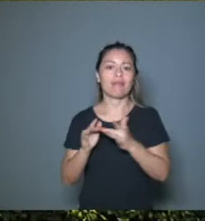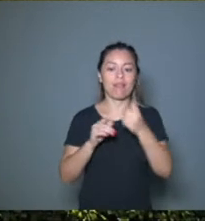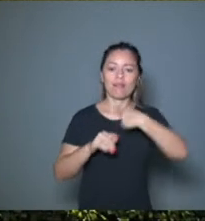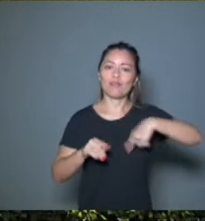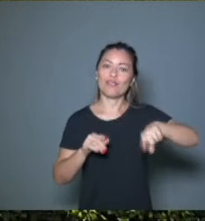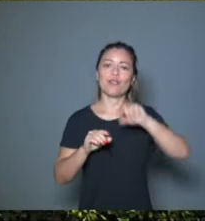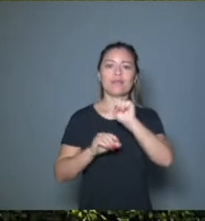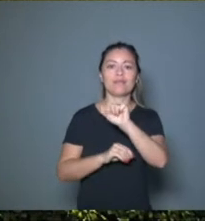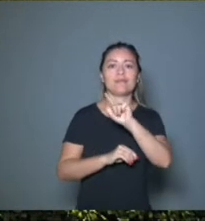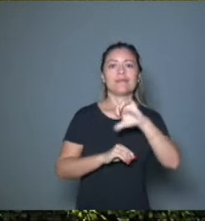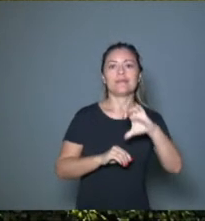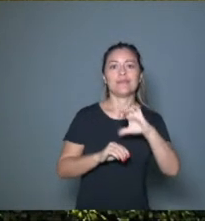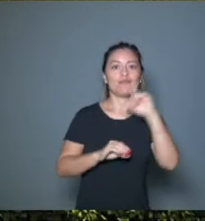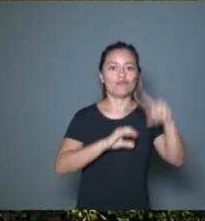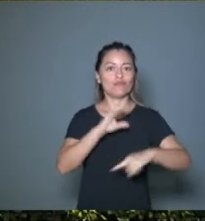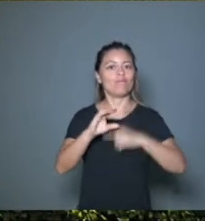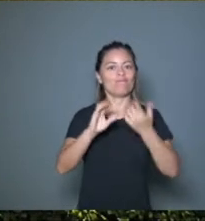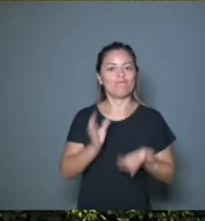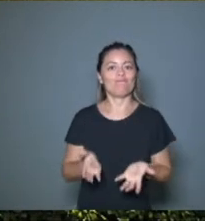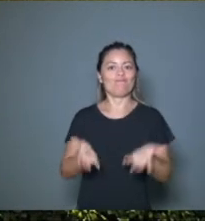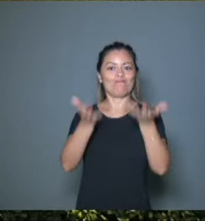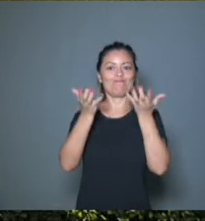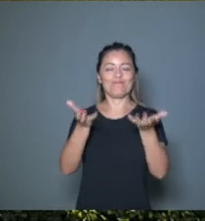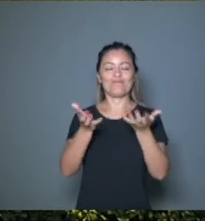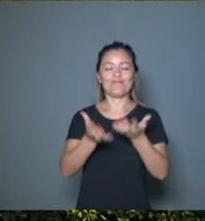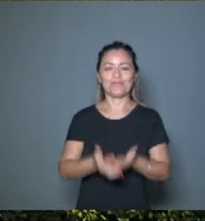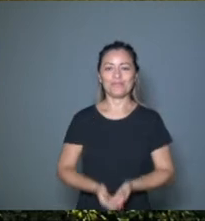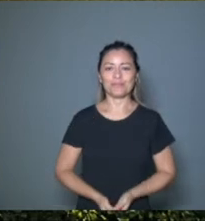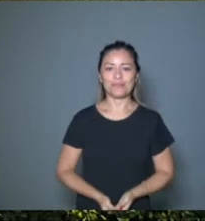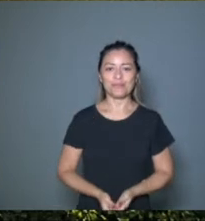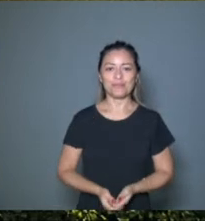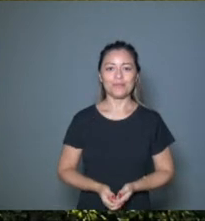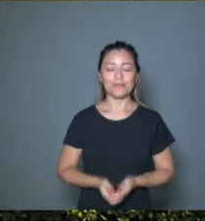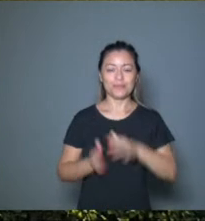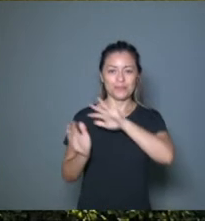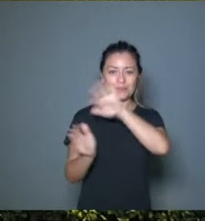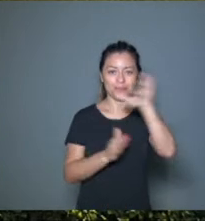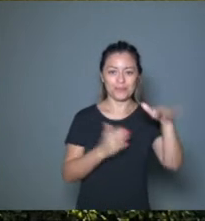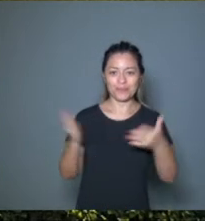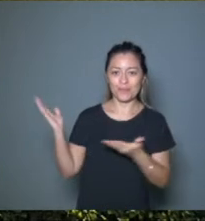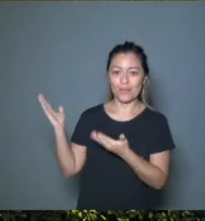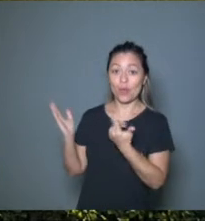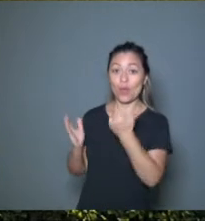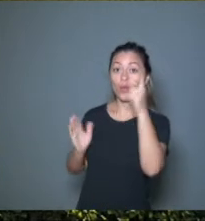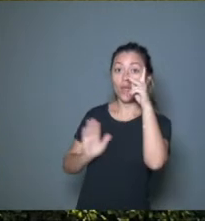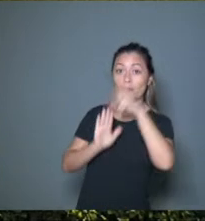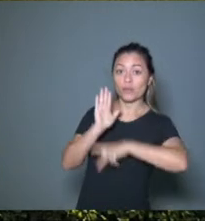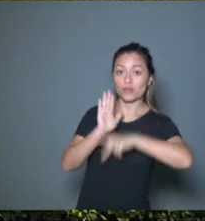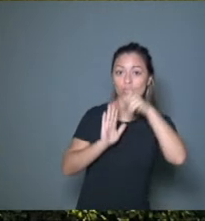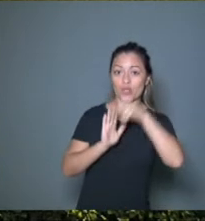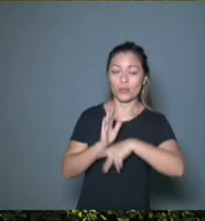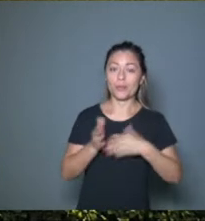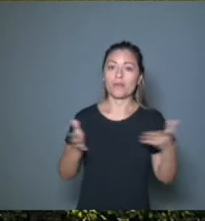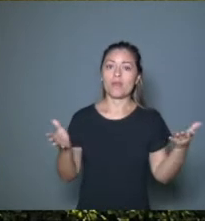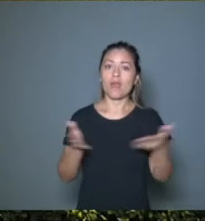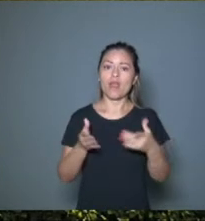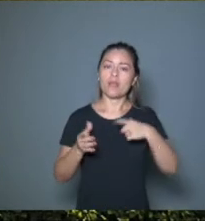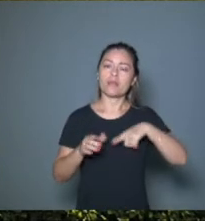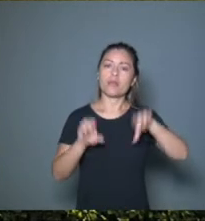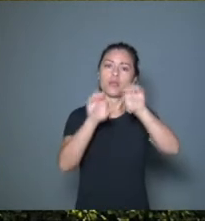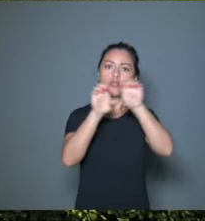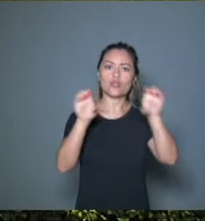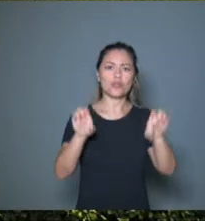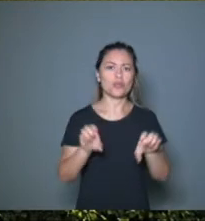totally connected with our asset-like growth. This is another project